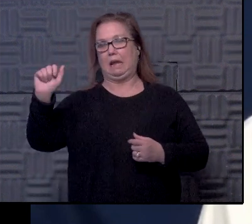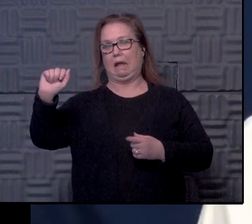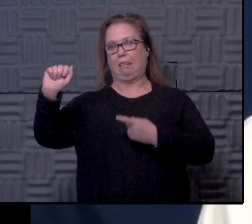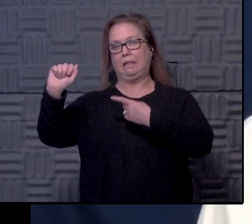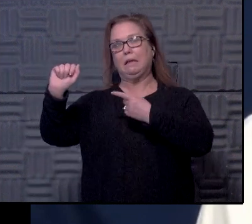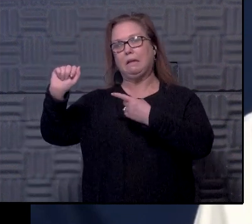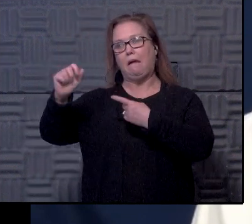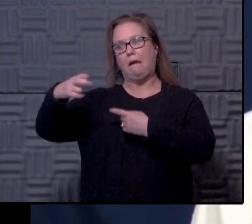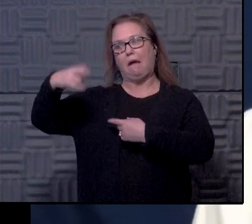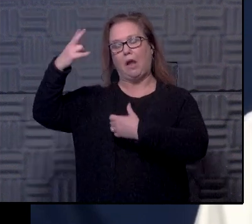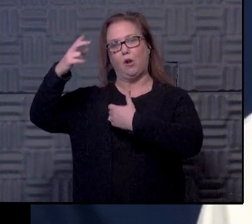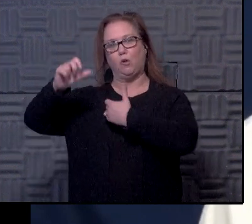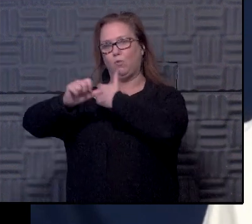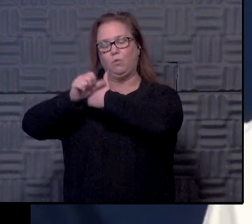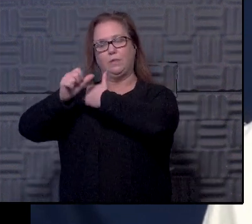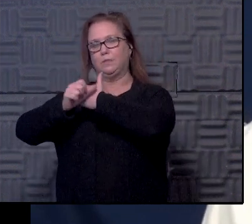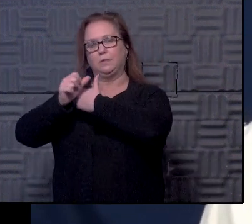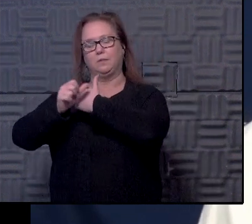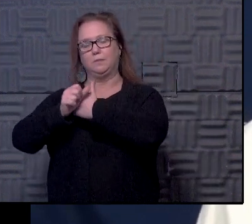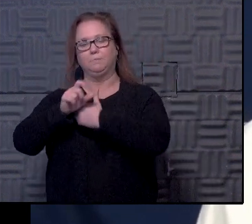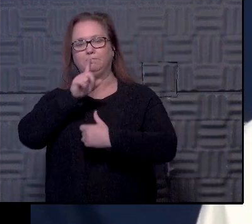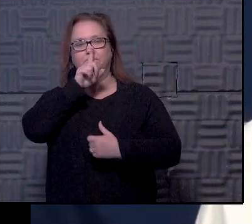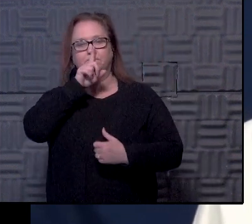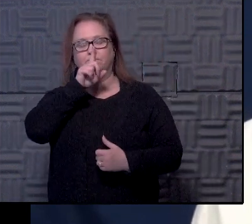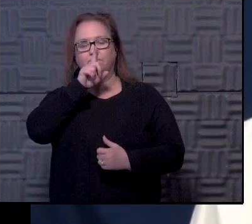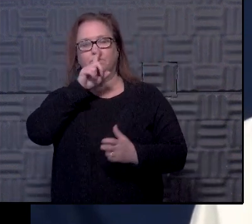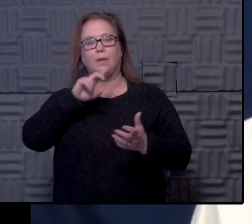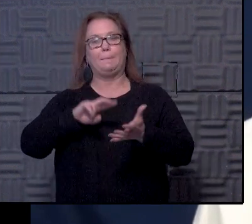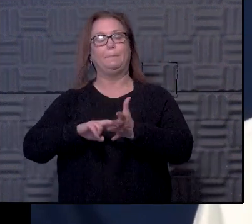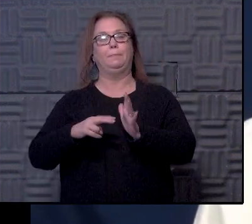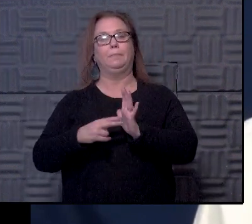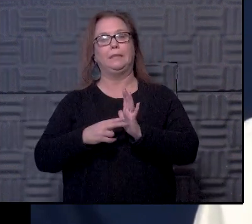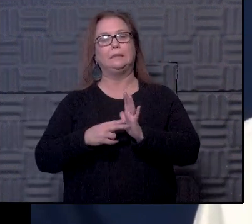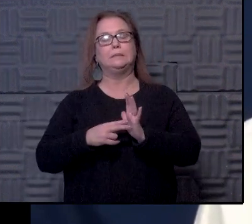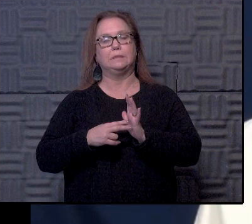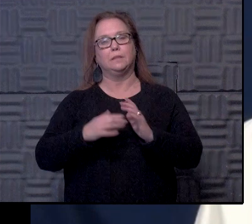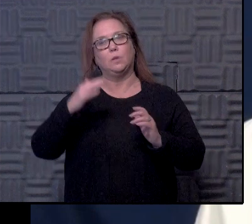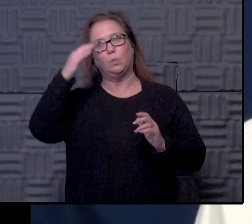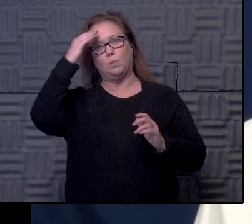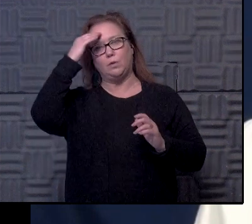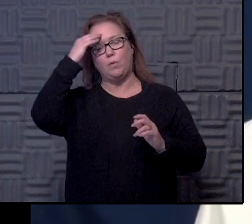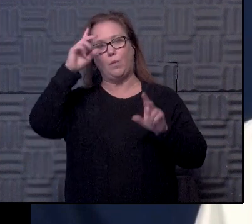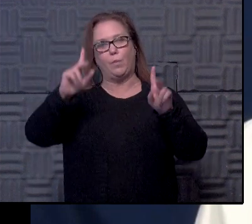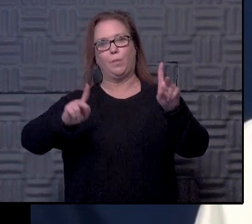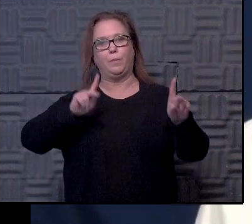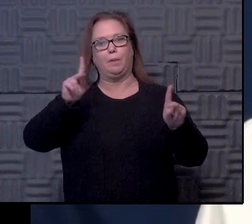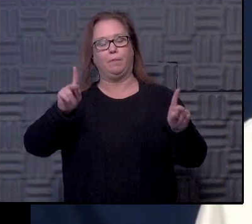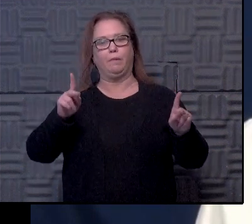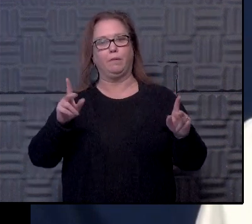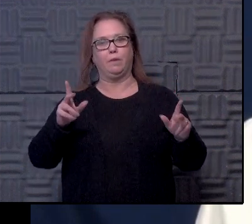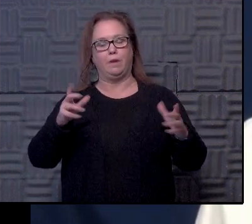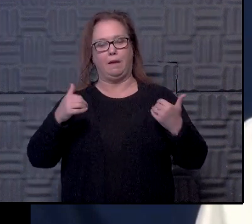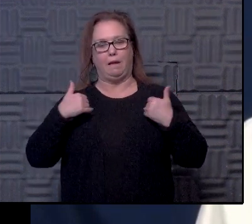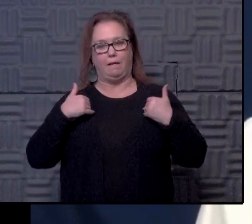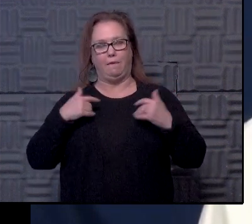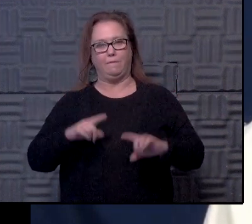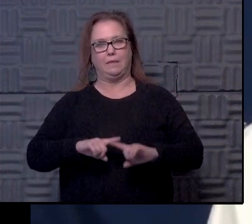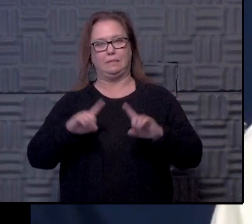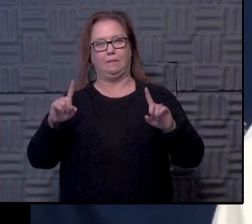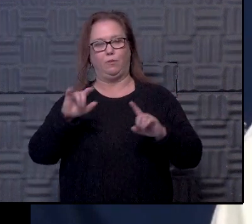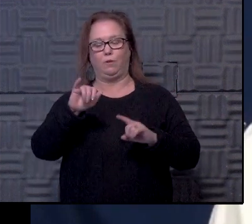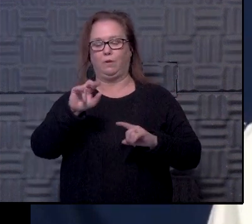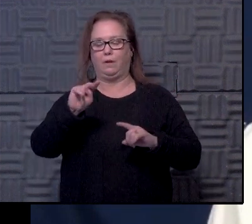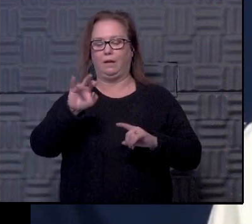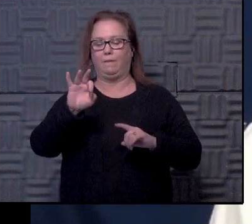are at a higher risk. In fact, it's not that at all. It simply is we know that people have differing